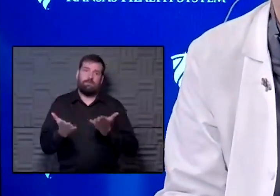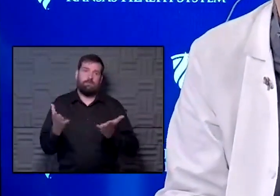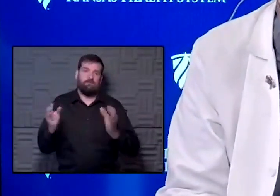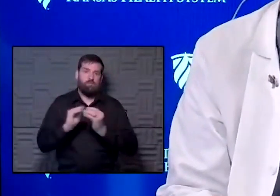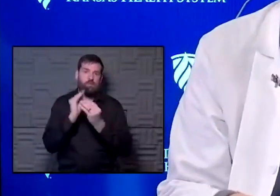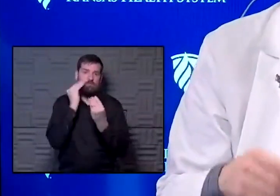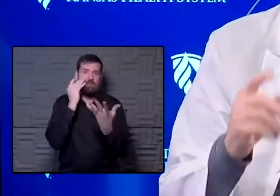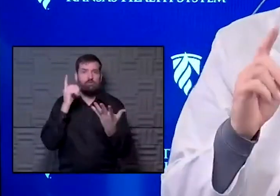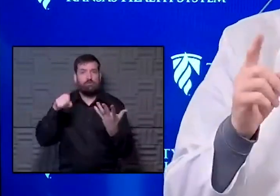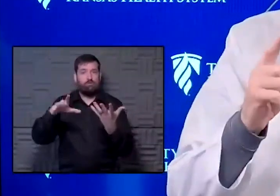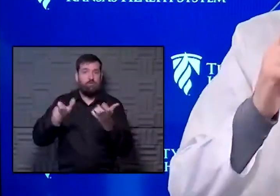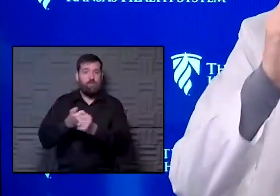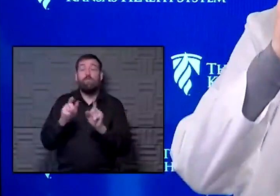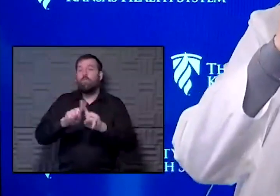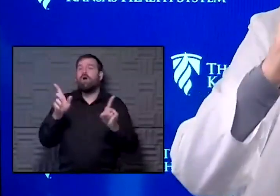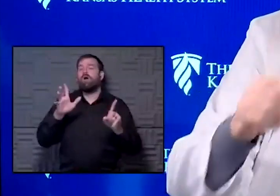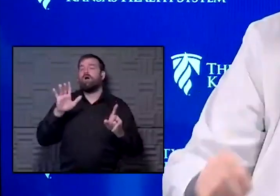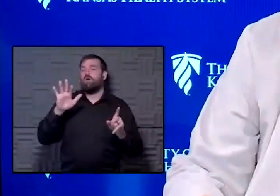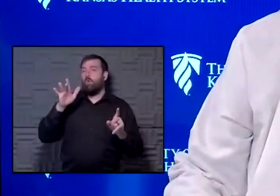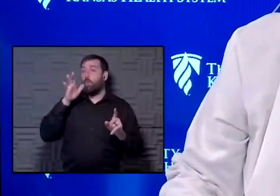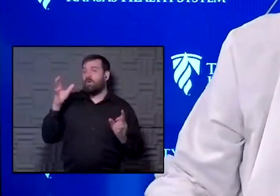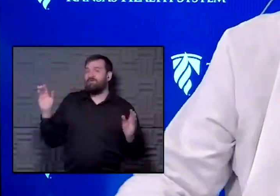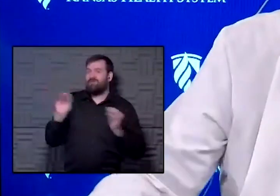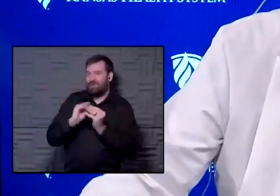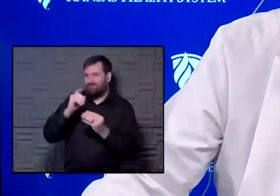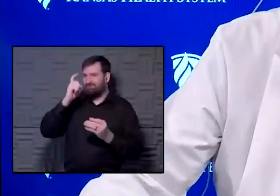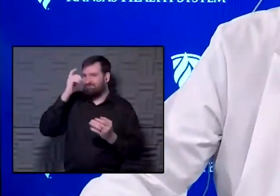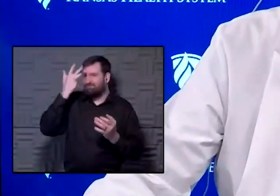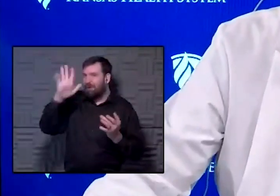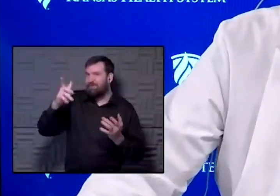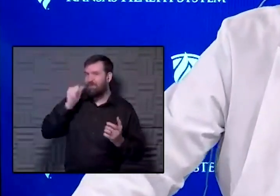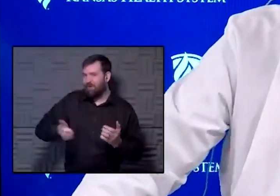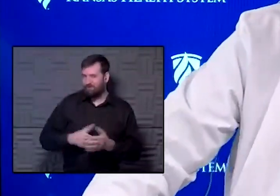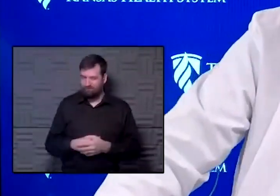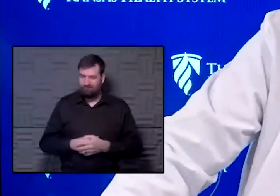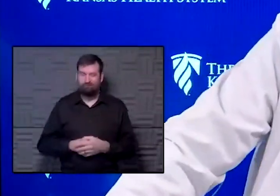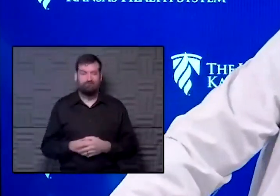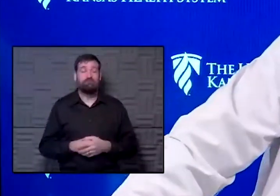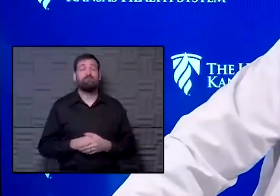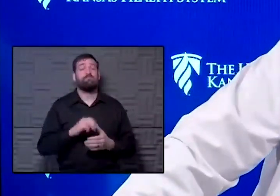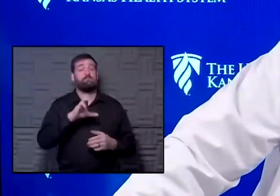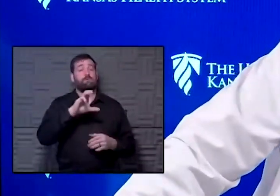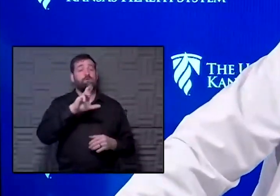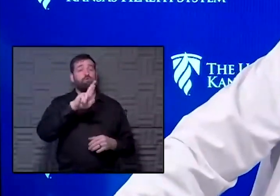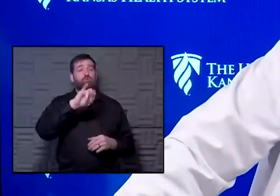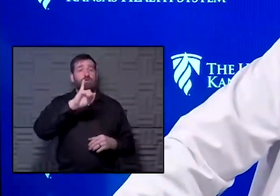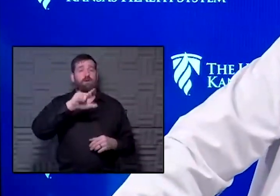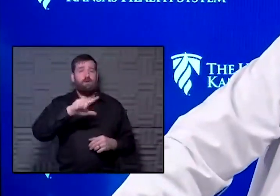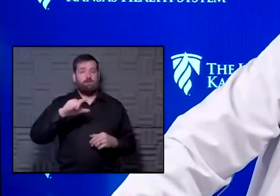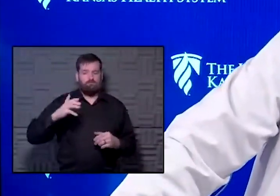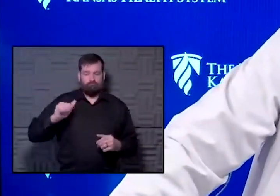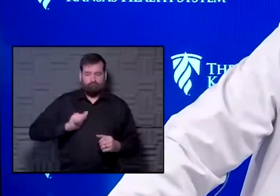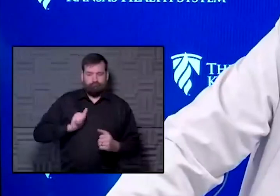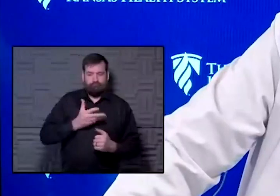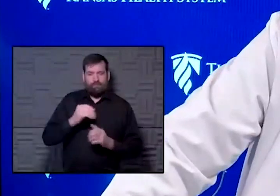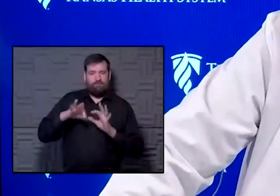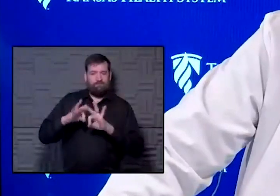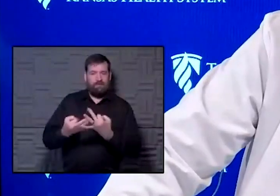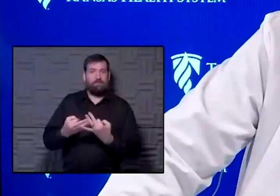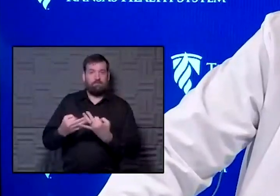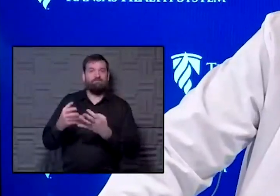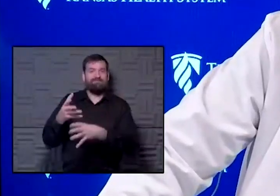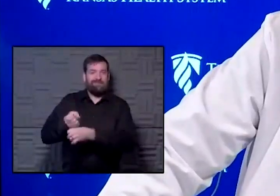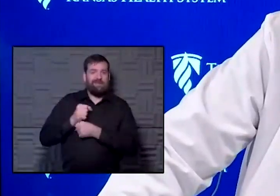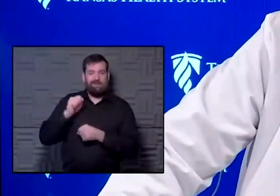may need to follow up. But we'll be smarter tomorrow. Yep. Okay, it says, Craig writes, me and my family are getting the